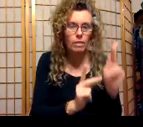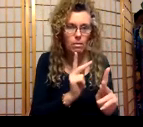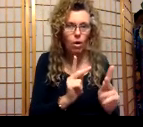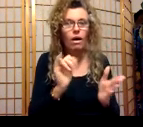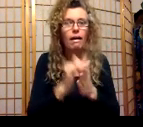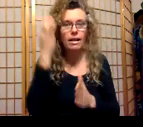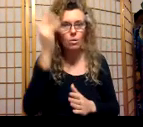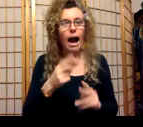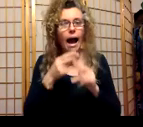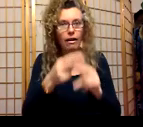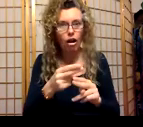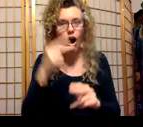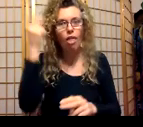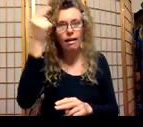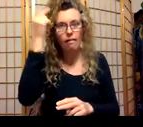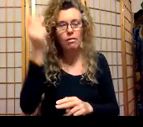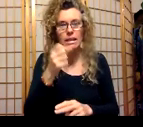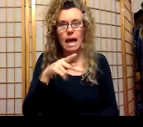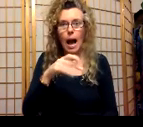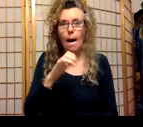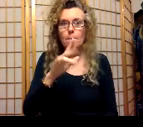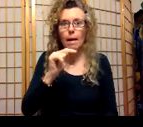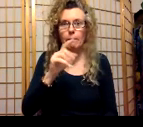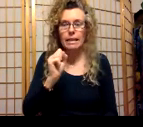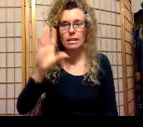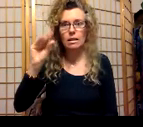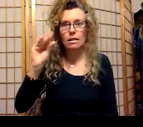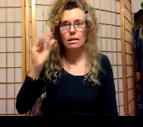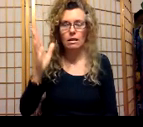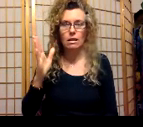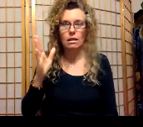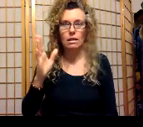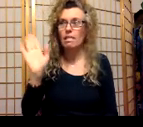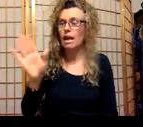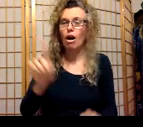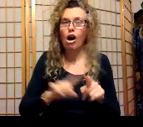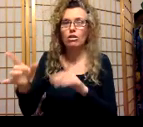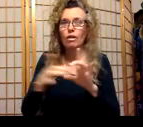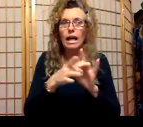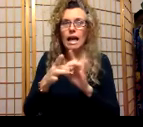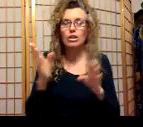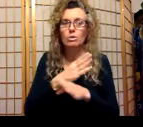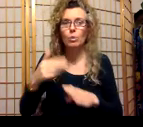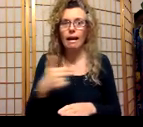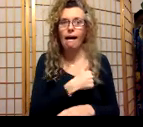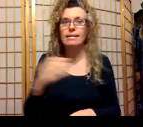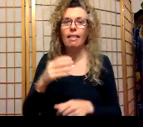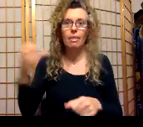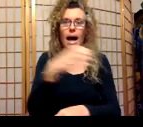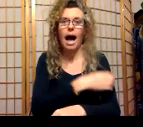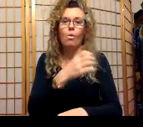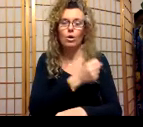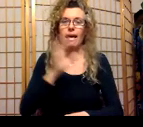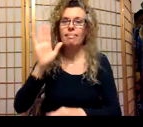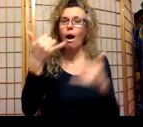I call the governments puppets, and therefore they are also the connections between us and the powers. They